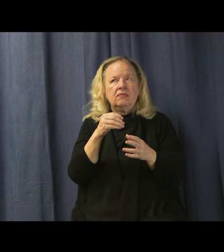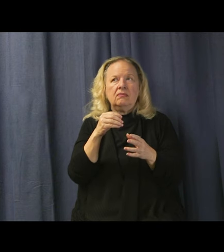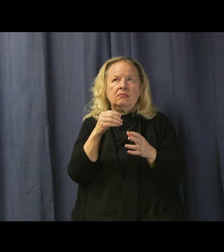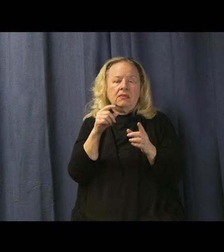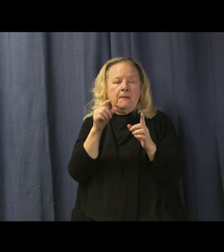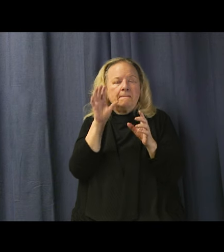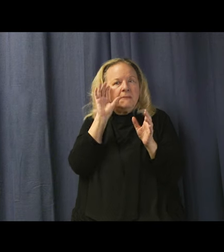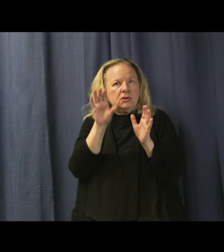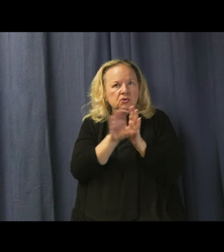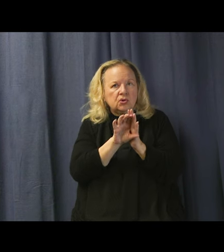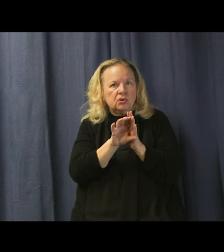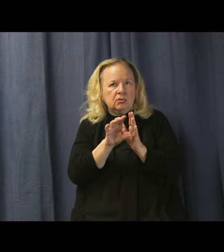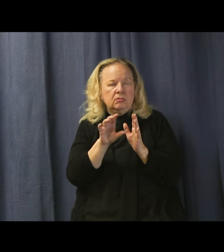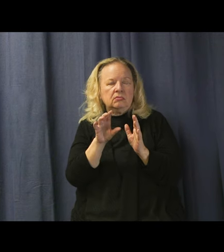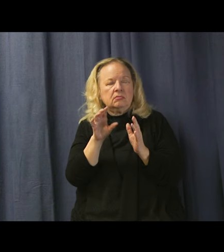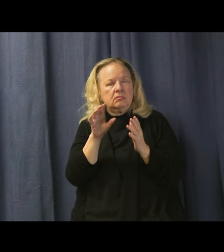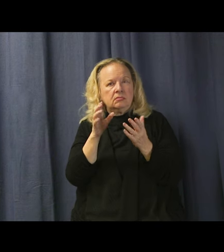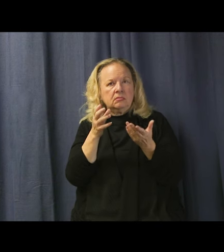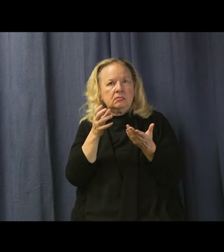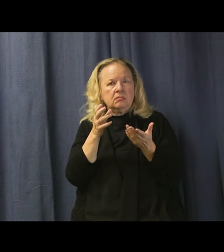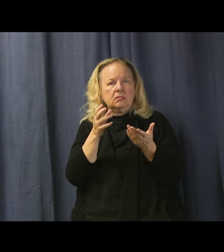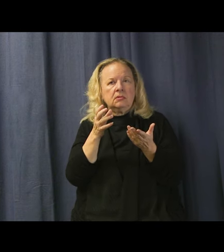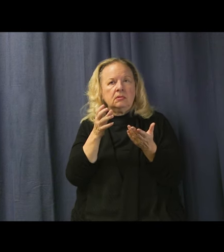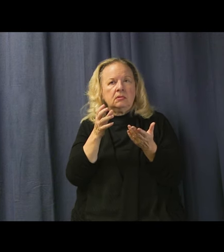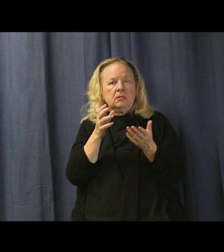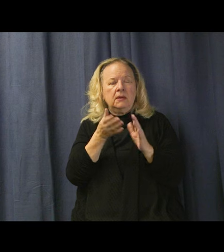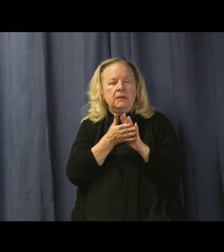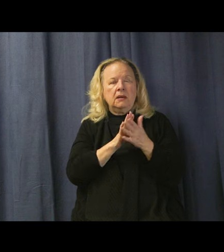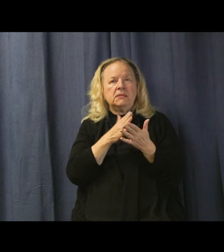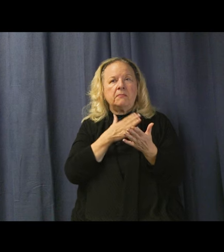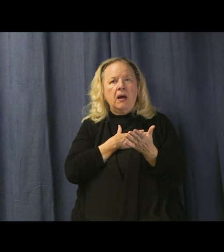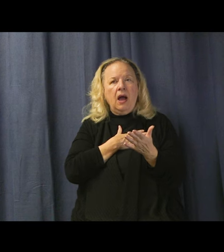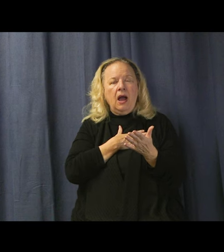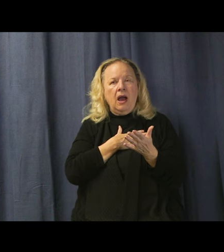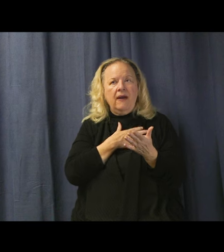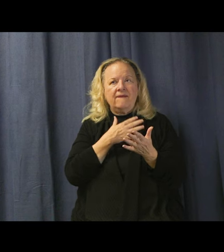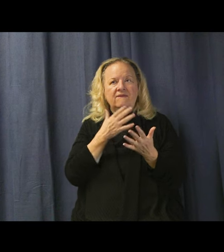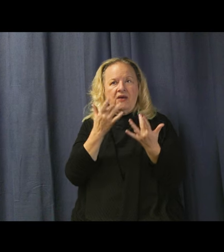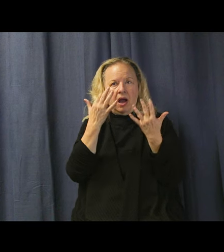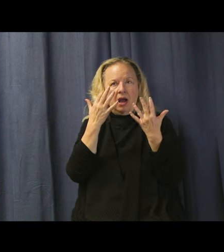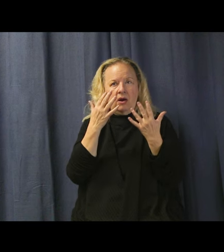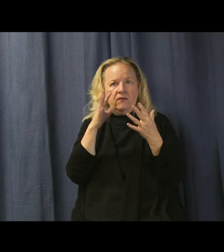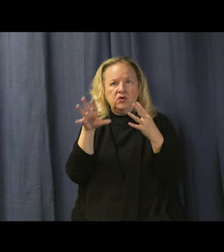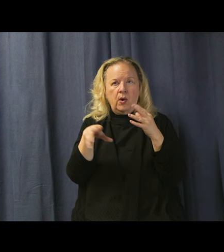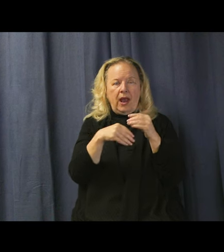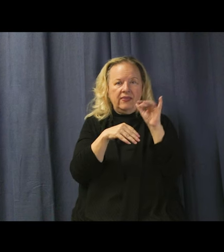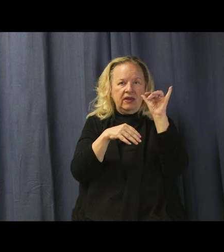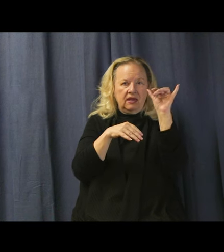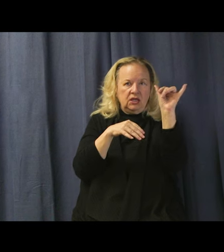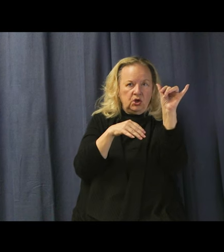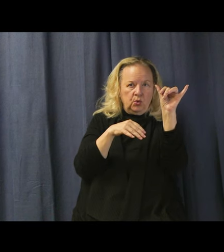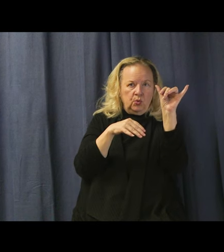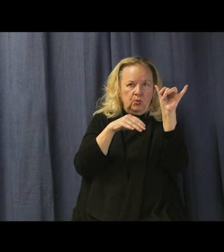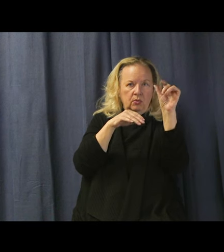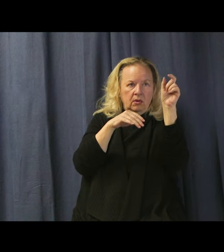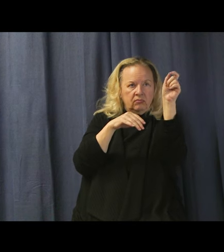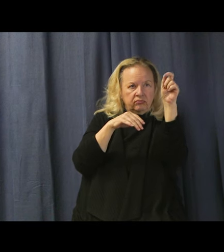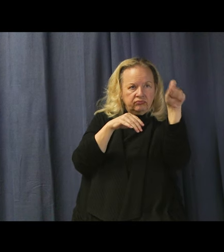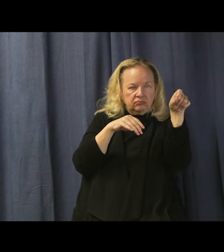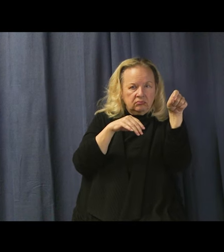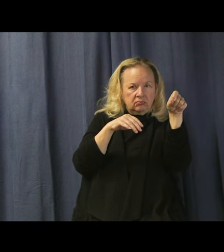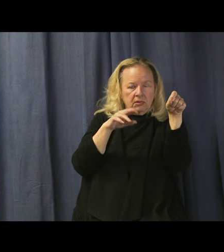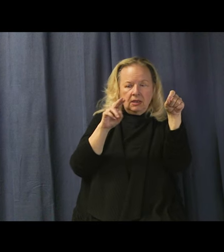Now, when you add the letter yud, it becomes my fire. And if you remember, Nadab and Abihu offered strange